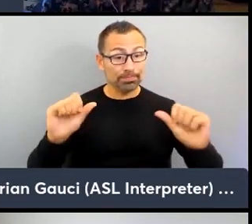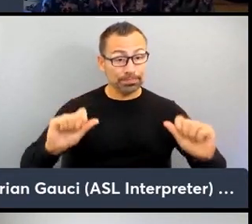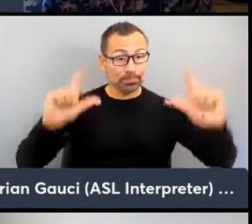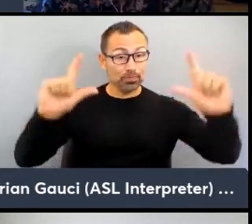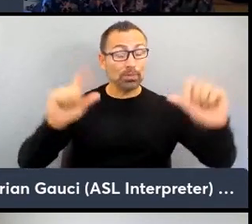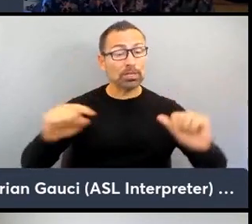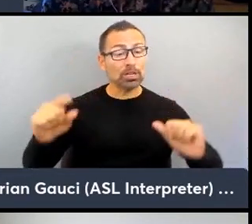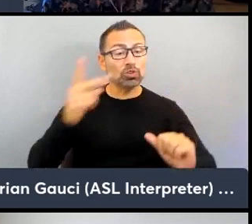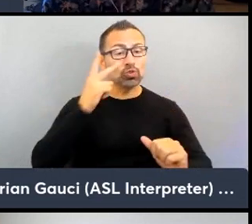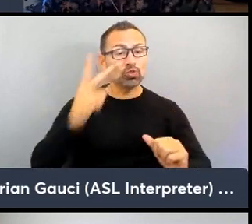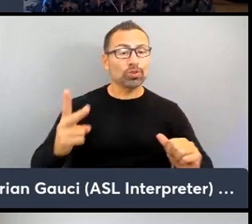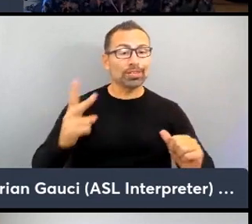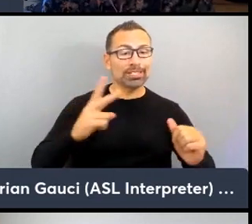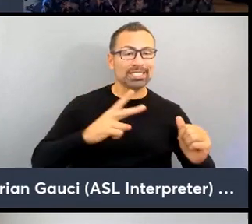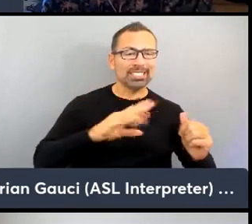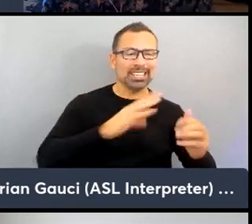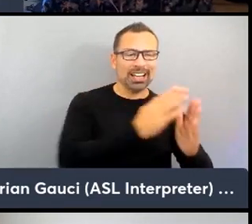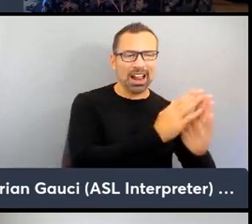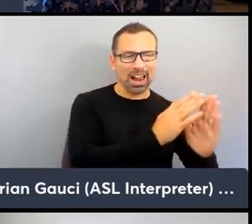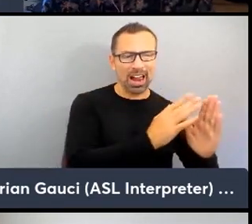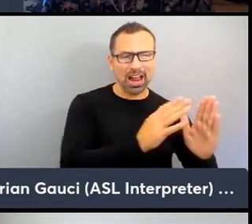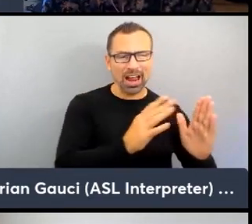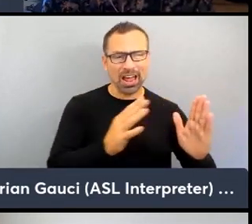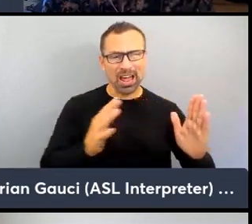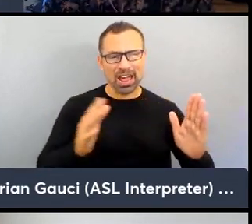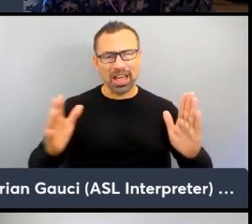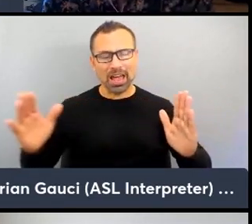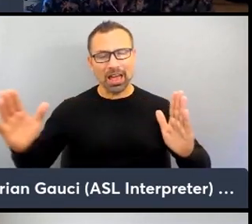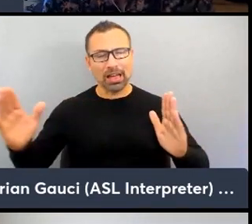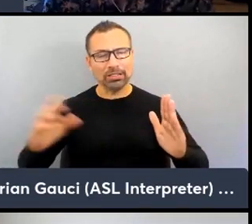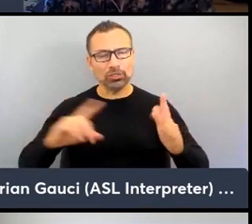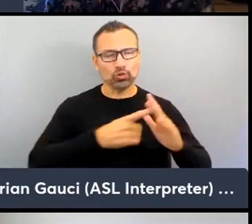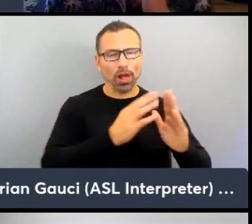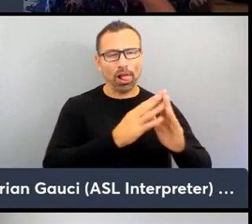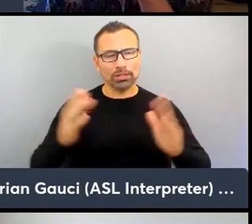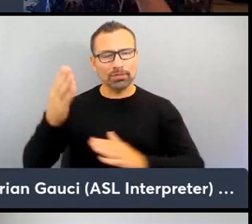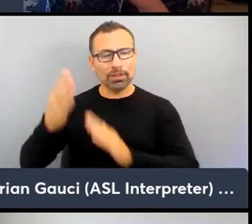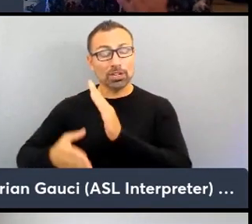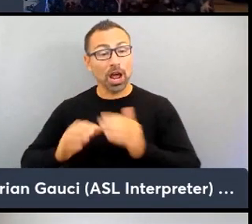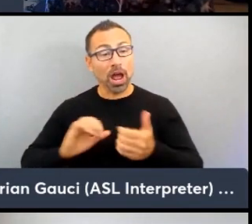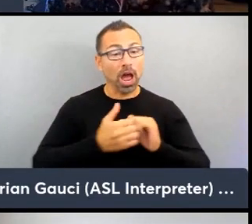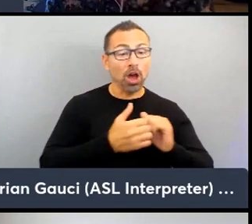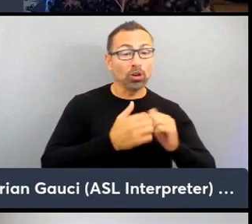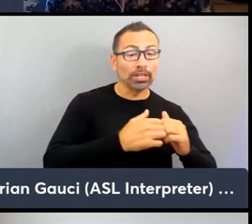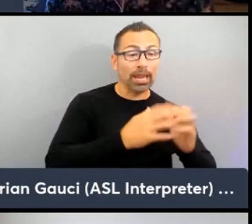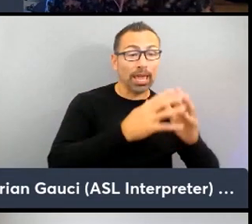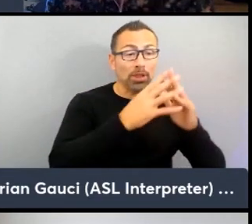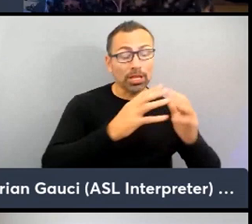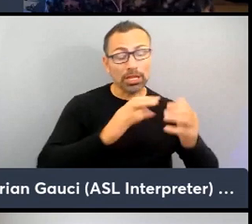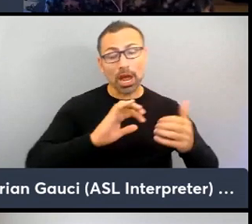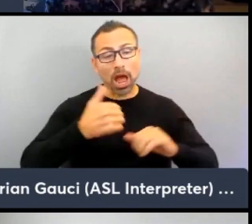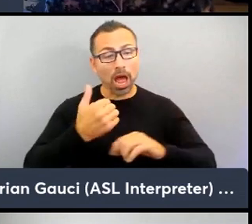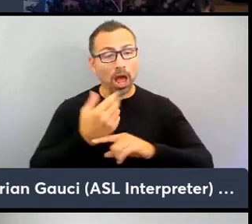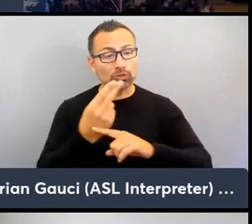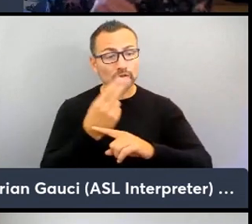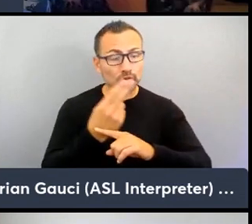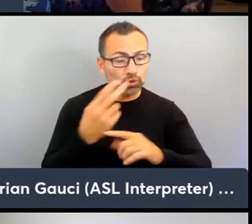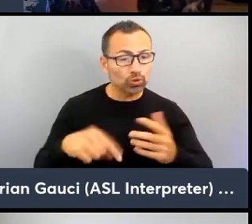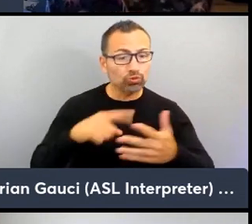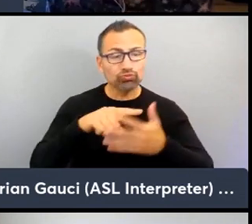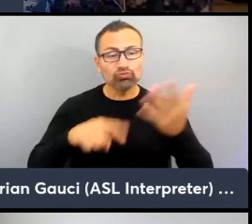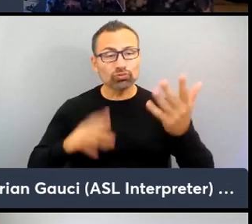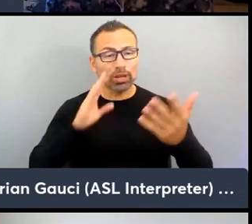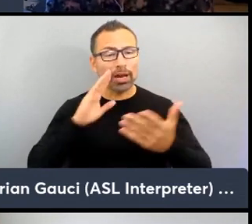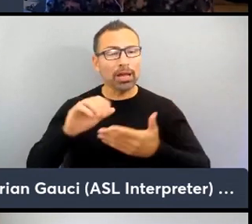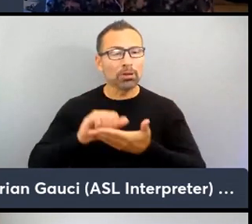feature all the way to some of the use cases as well. So I think we'll share this link out with you all as